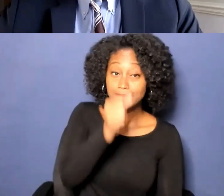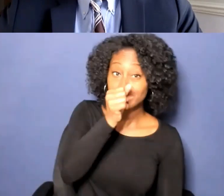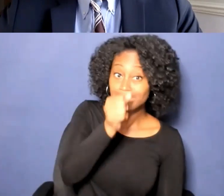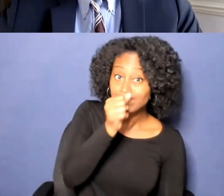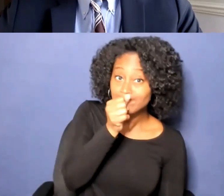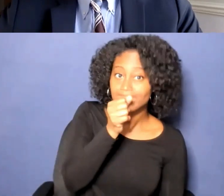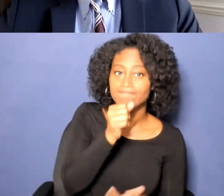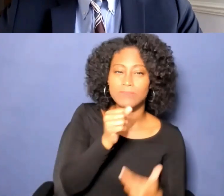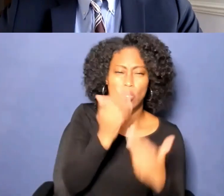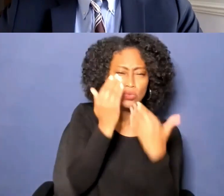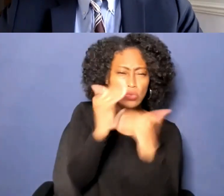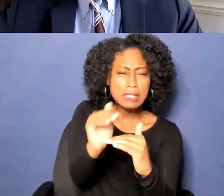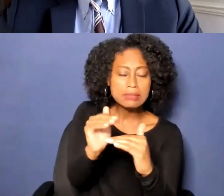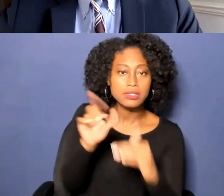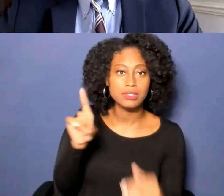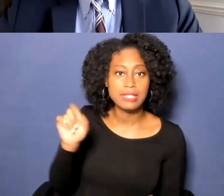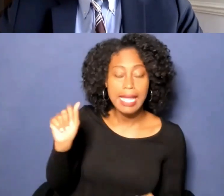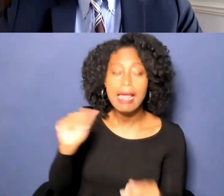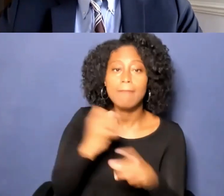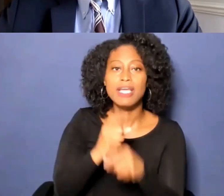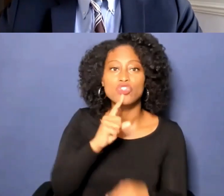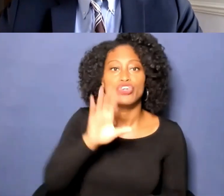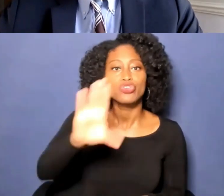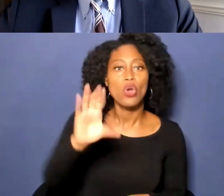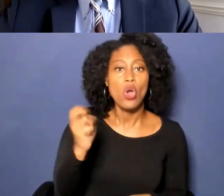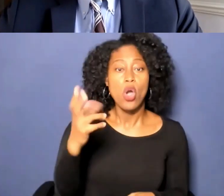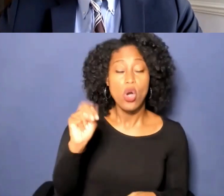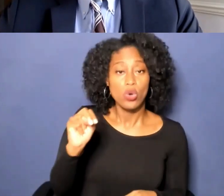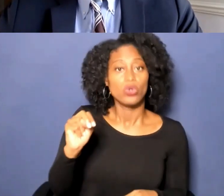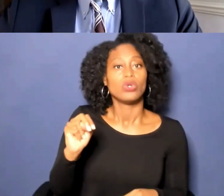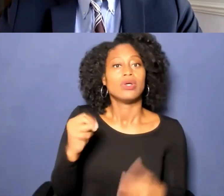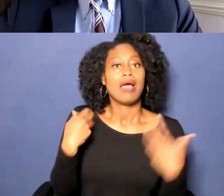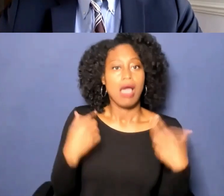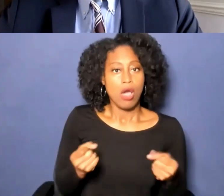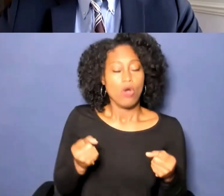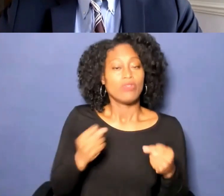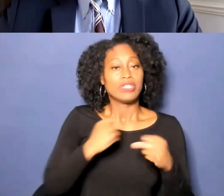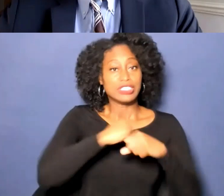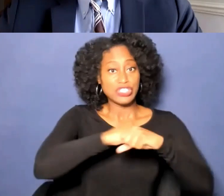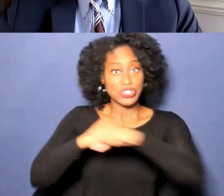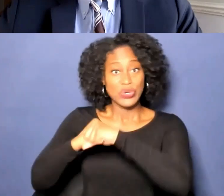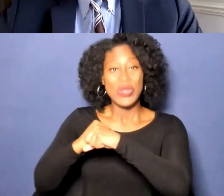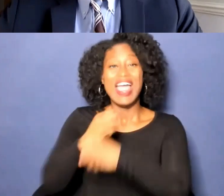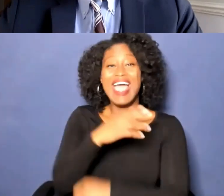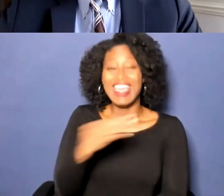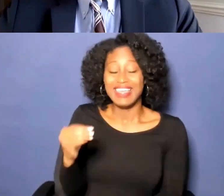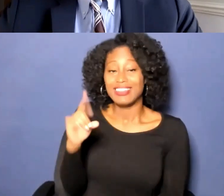you're secure in terms of your own health and that the data are secure.